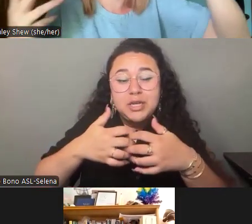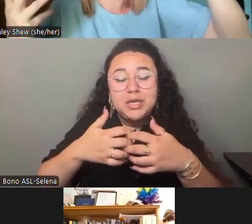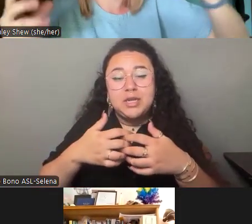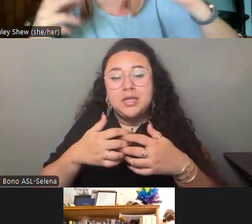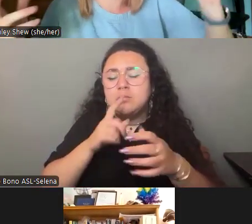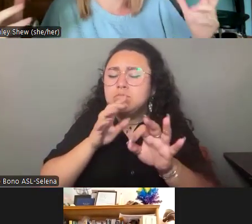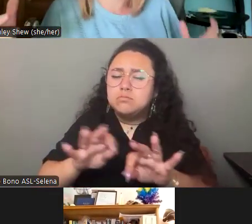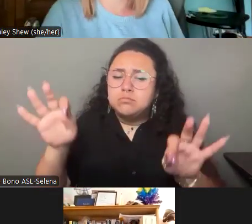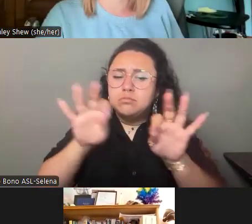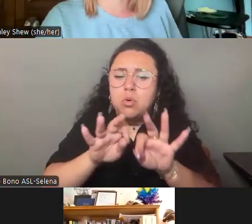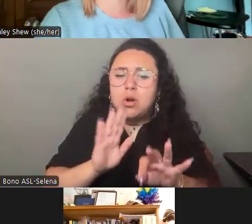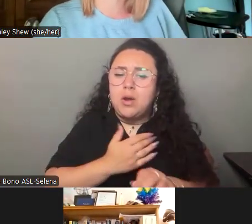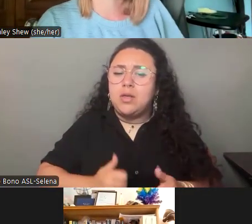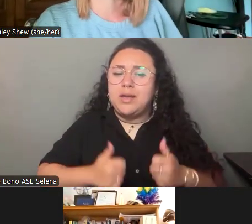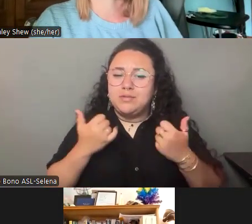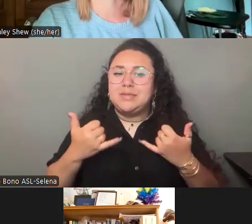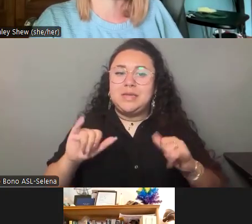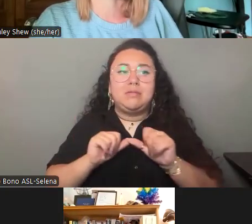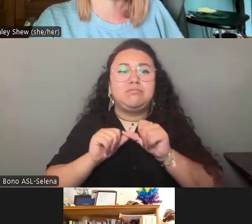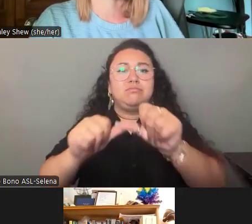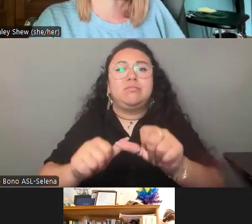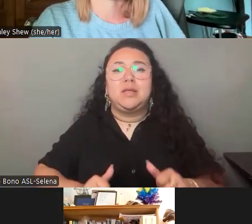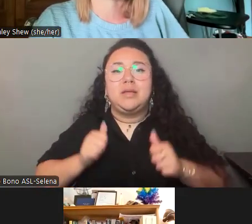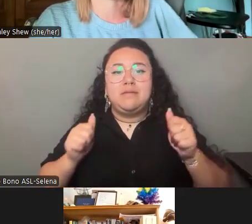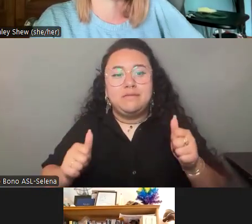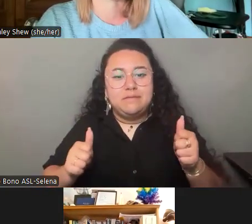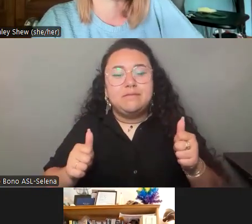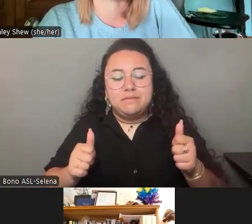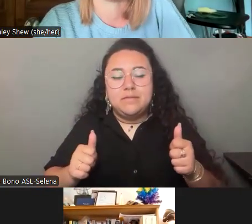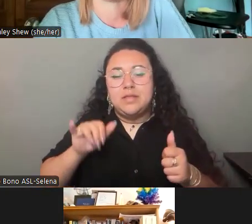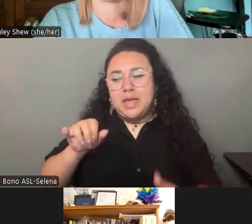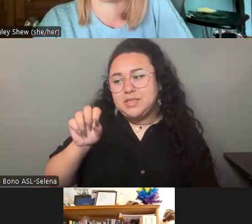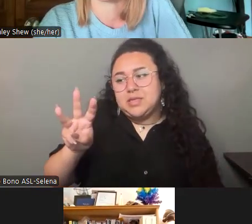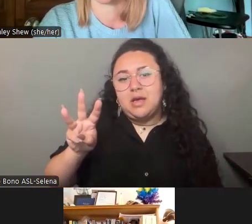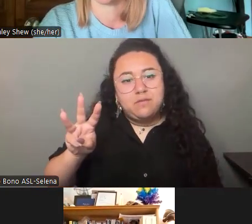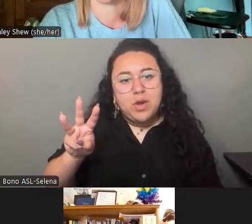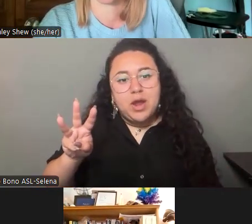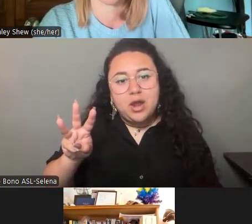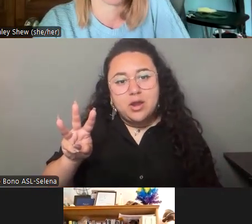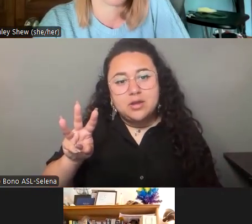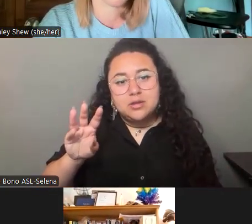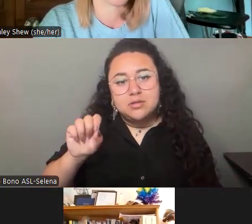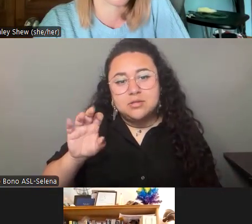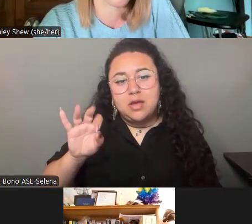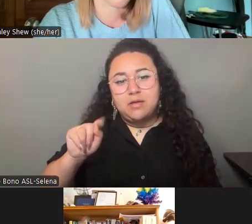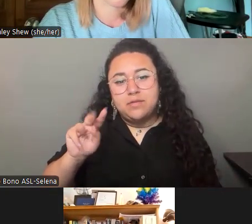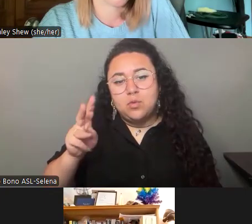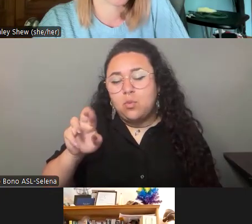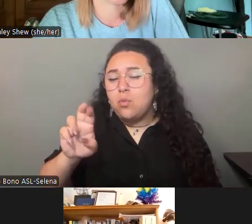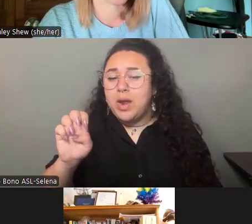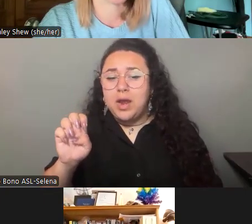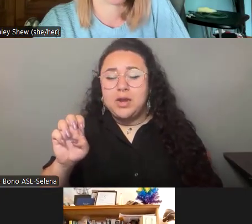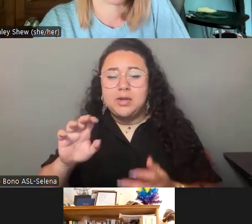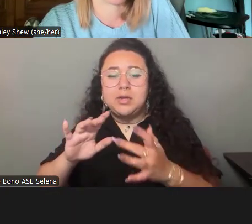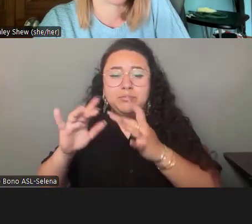like continuing to live our lives, that a software glitch could be very, very deadly in many cases,